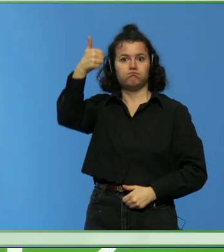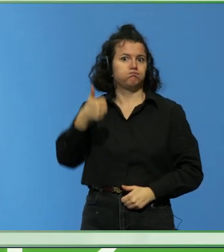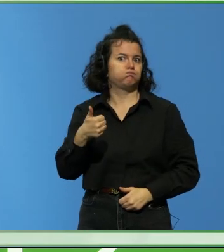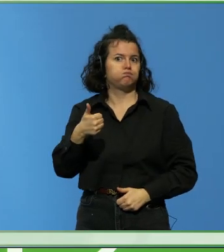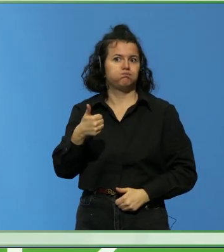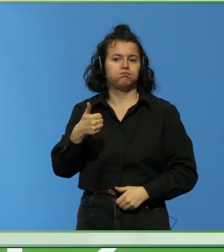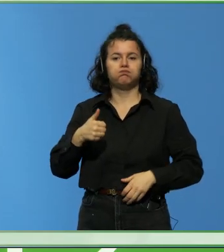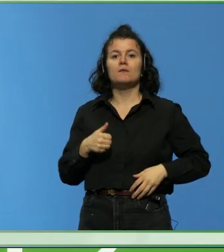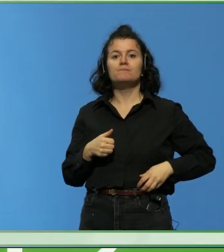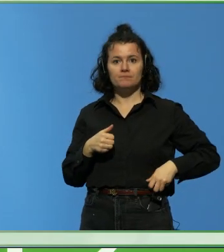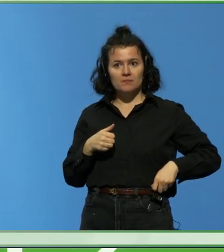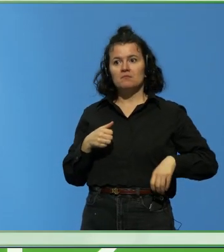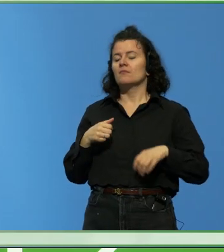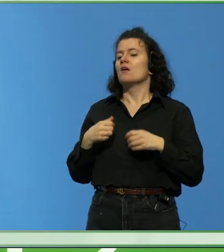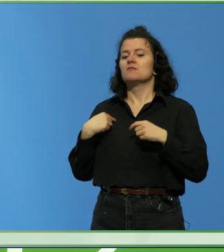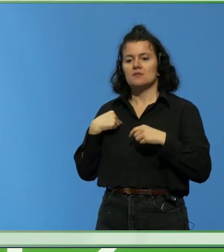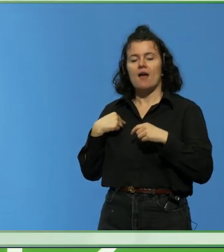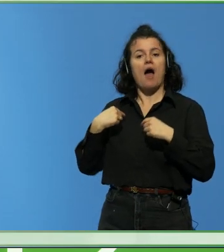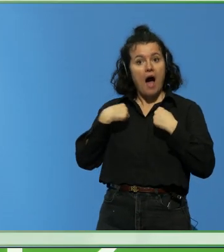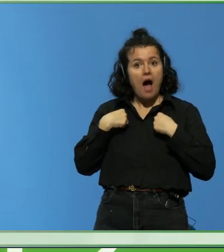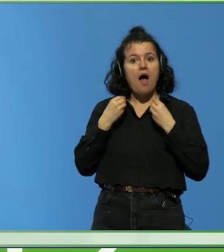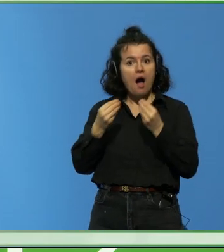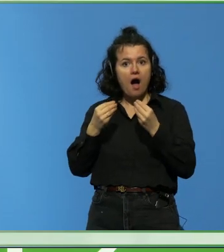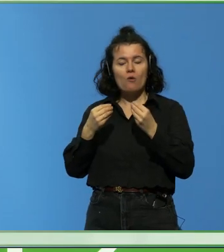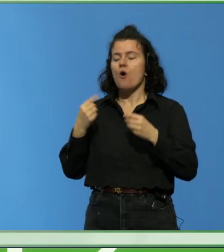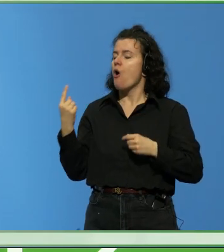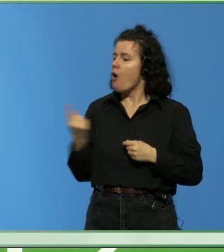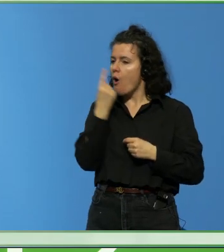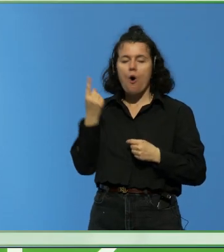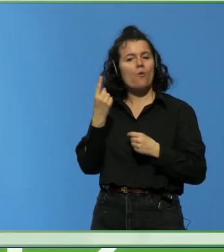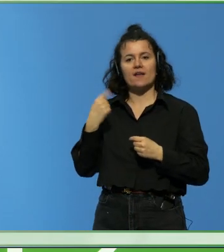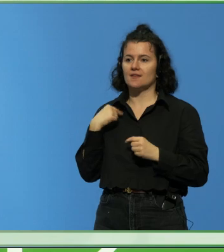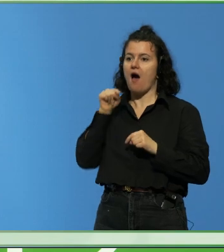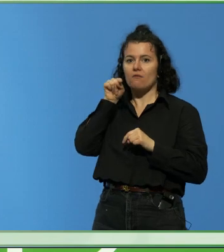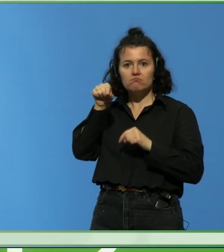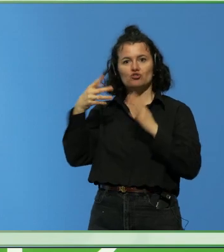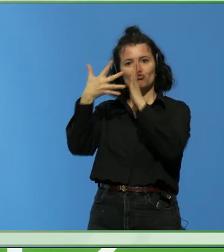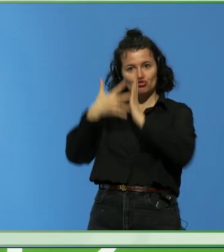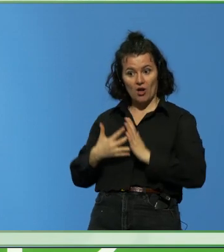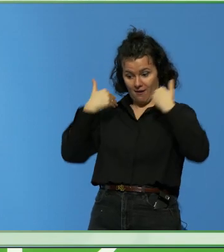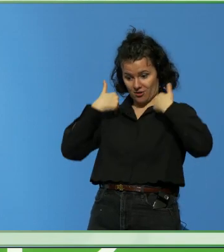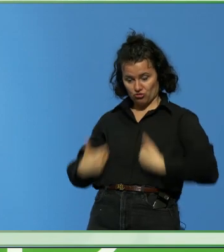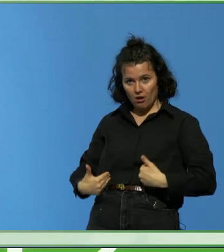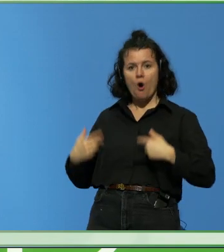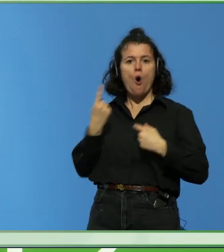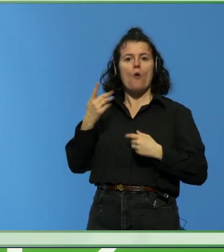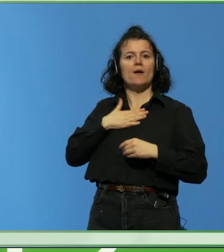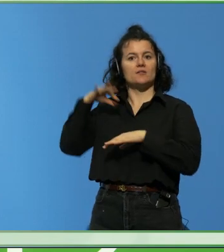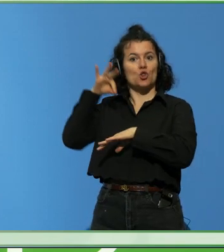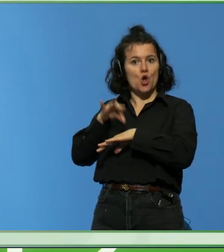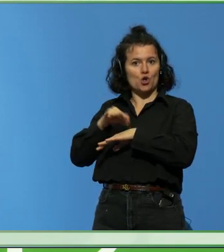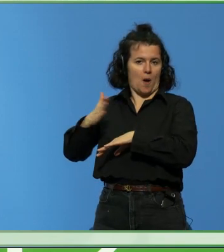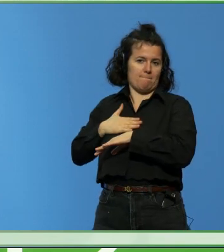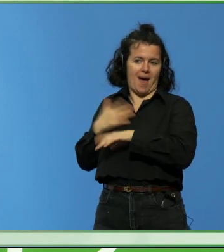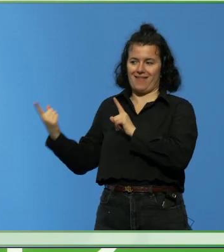presence of her general practitioner and physical therapist. So both aspects were covered, and she felt